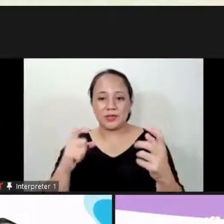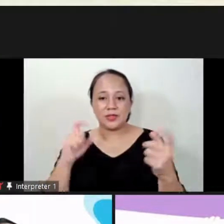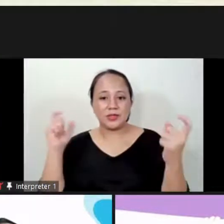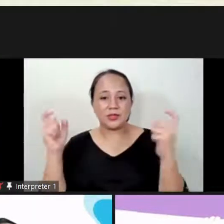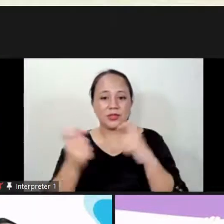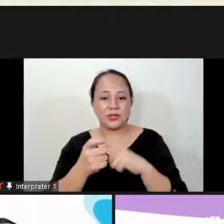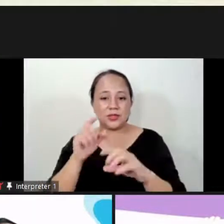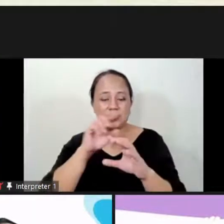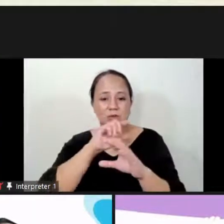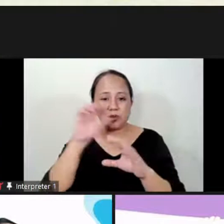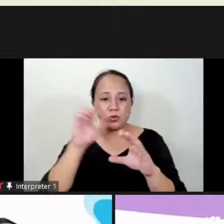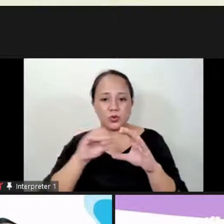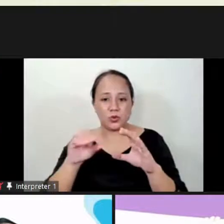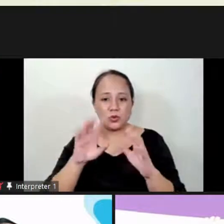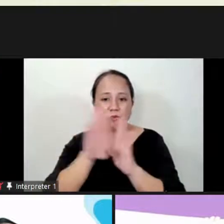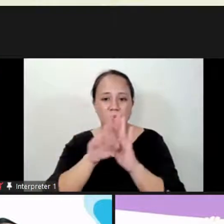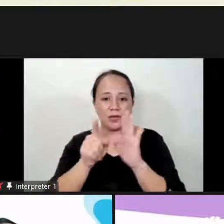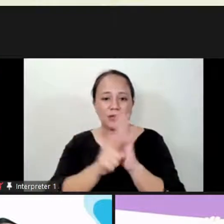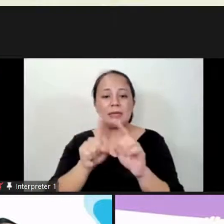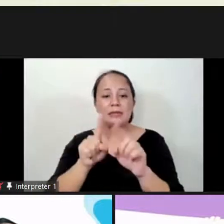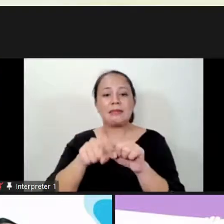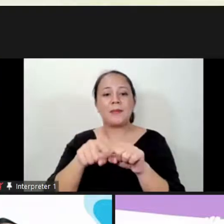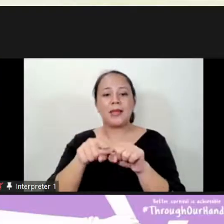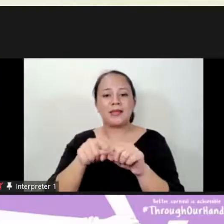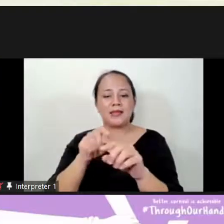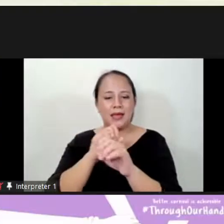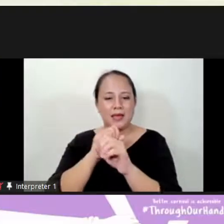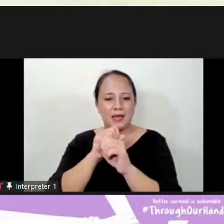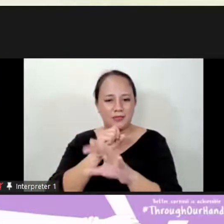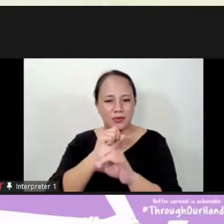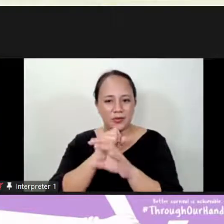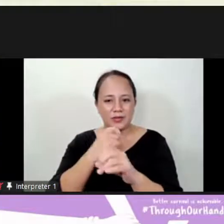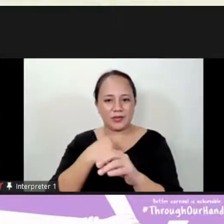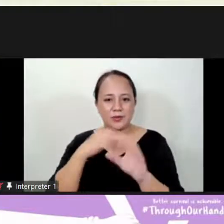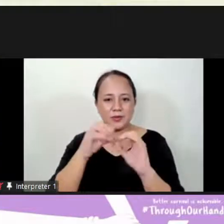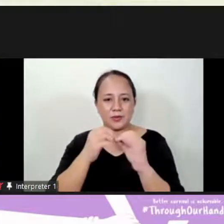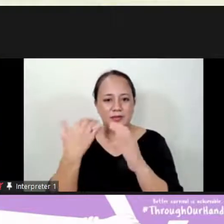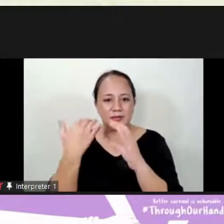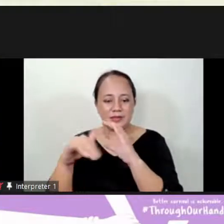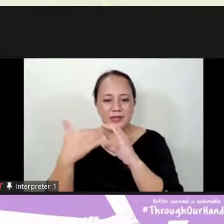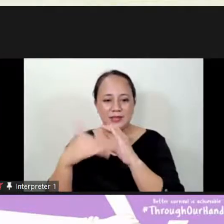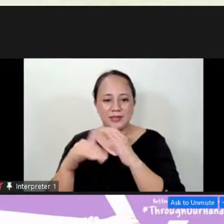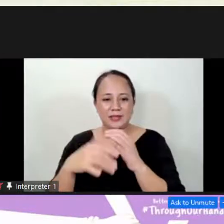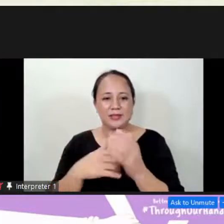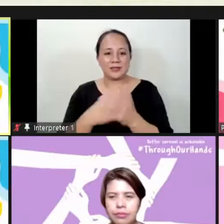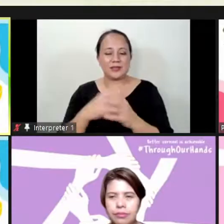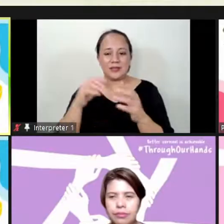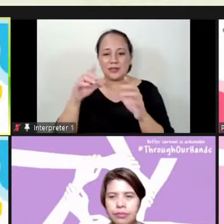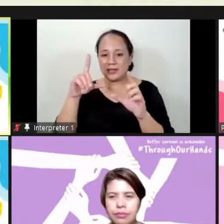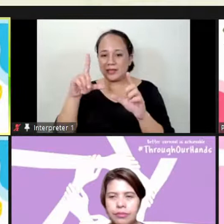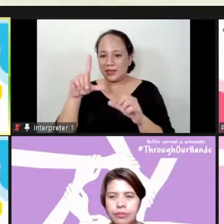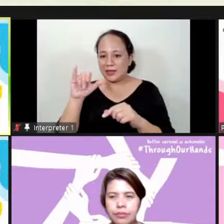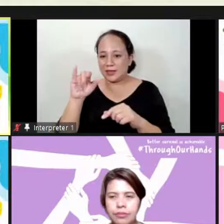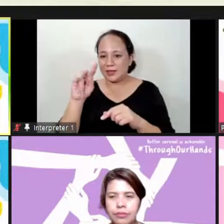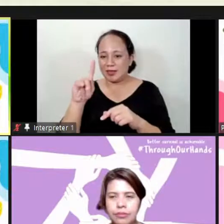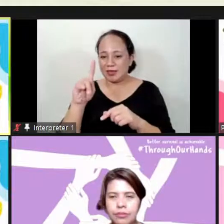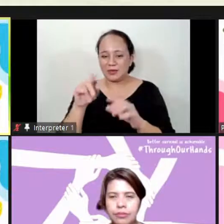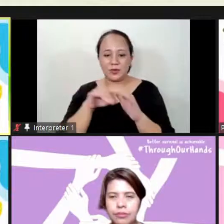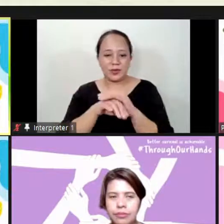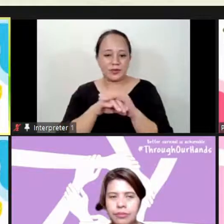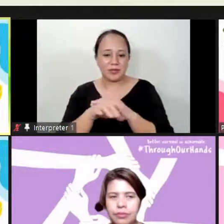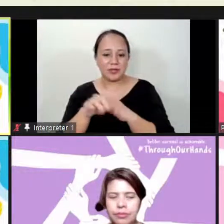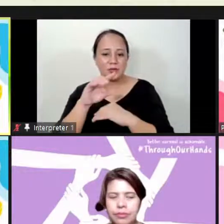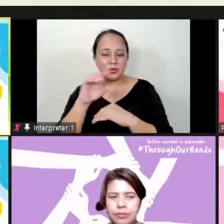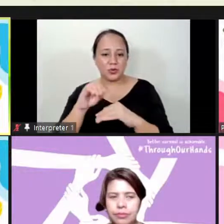Zoom background according to their advocacies. The organizing committee has sent in the chat box the link to access the